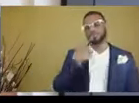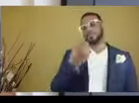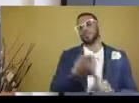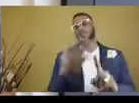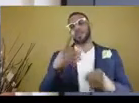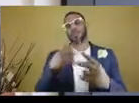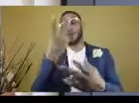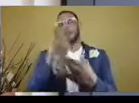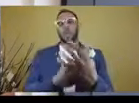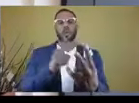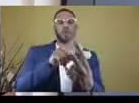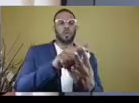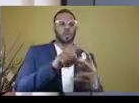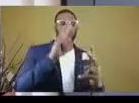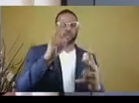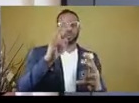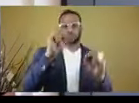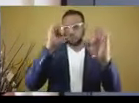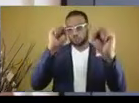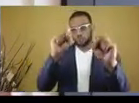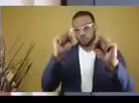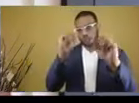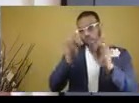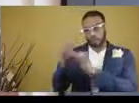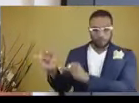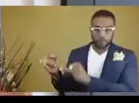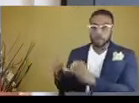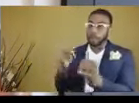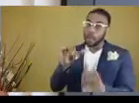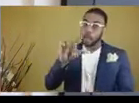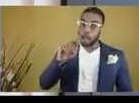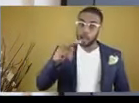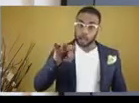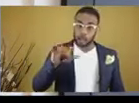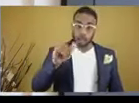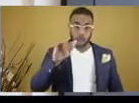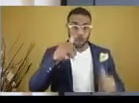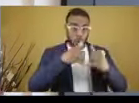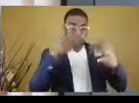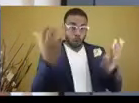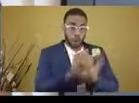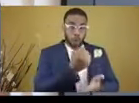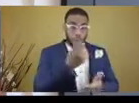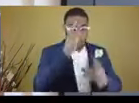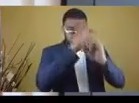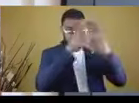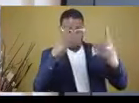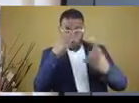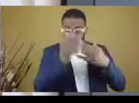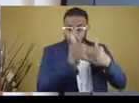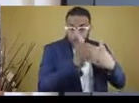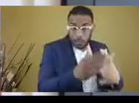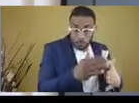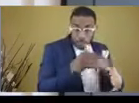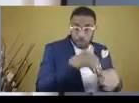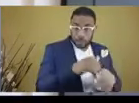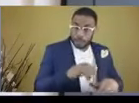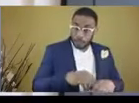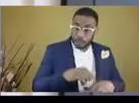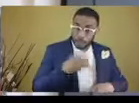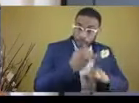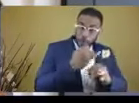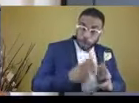about both of these two tremendous individuals. Now, Latasha is an award-winning visionary thought leader and institution